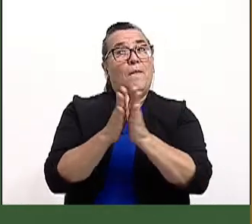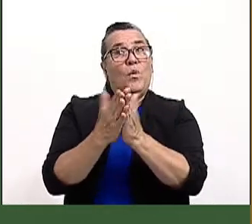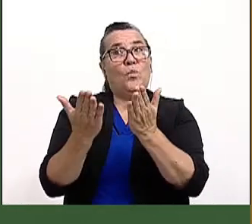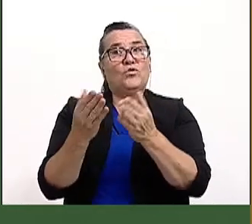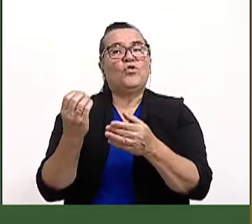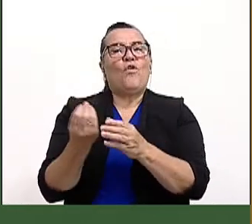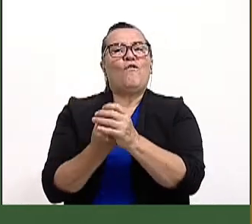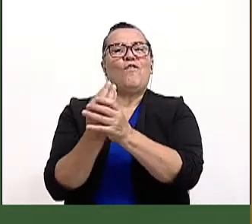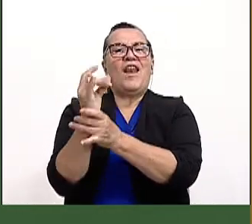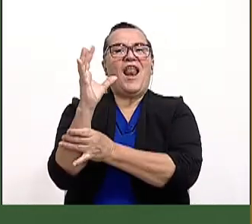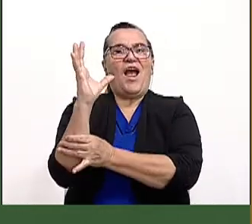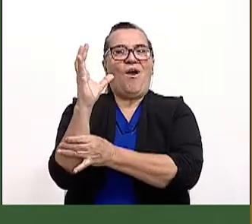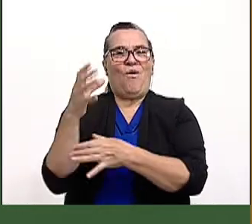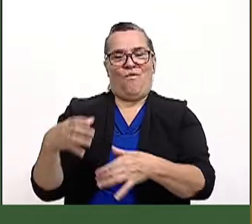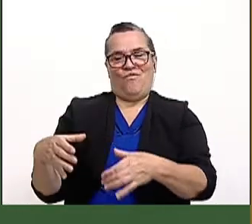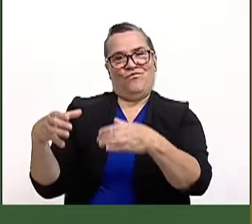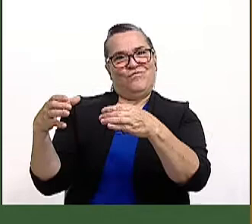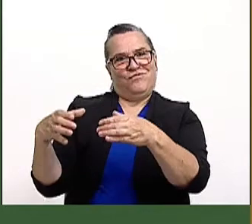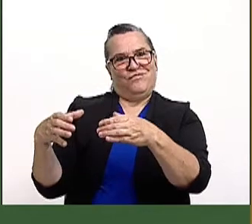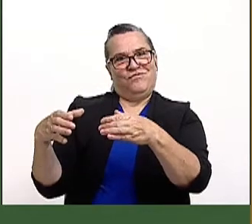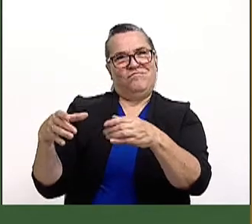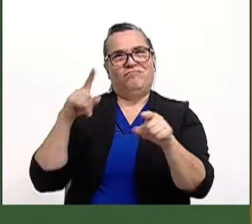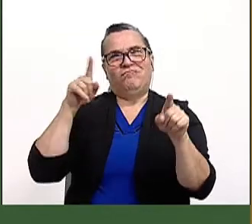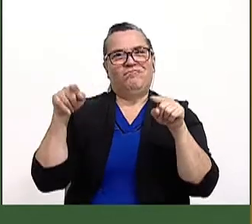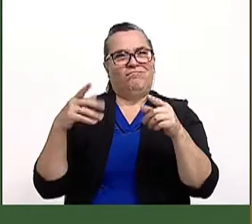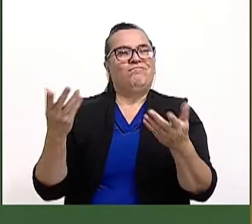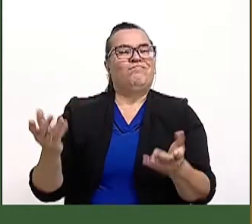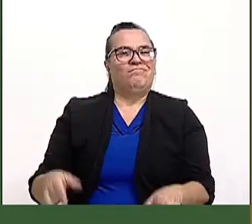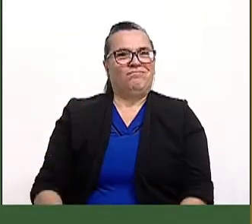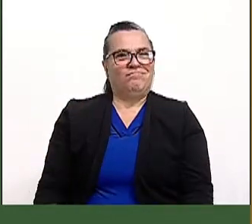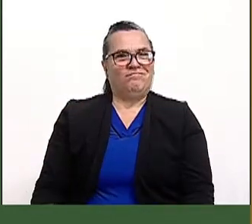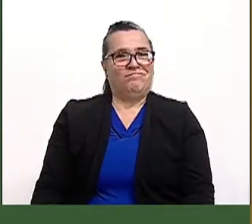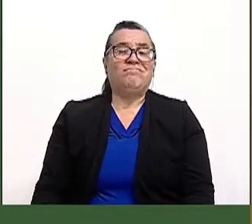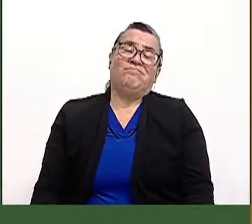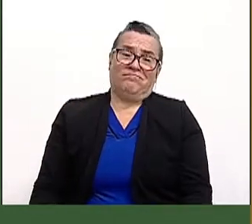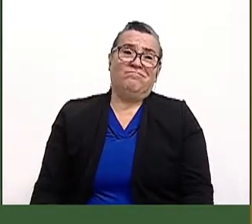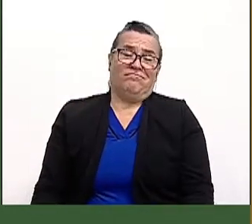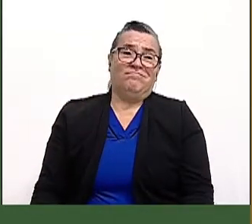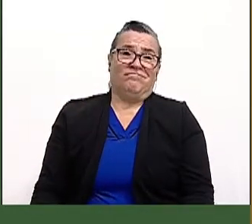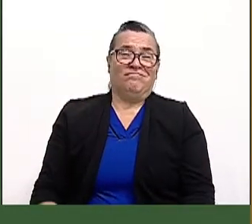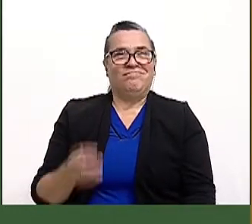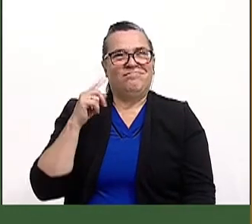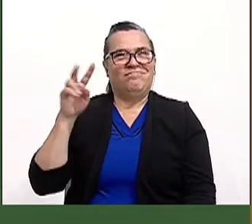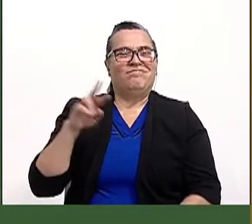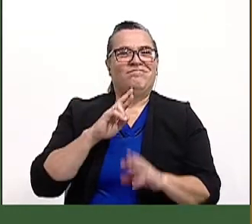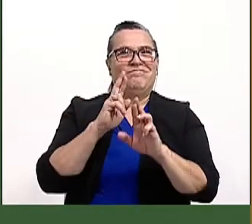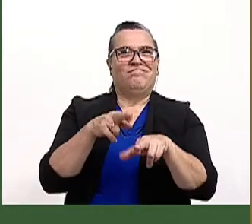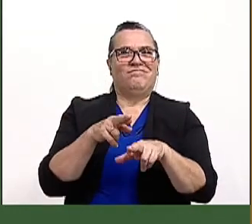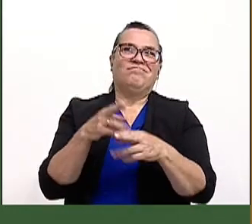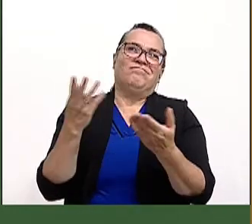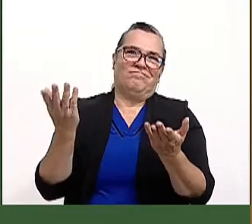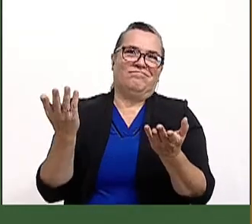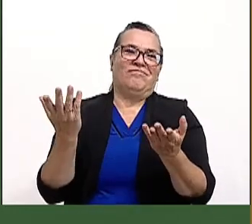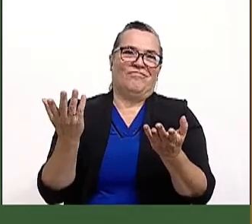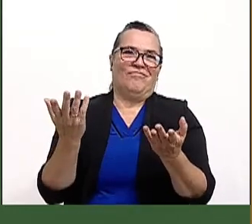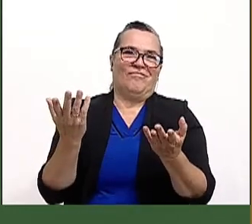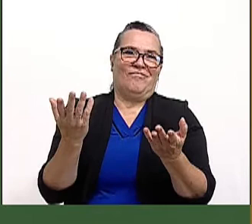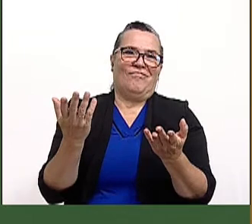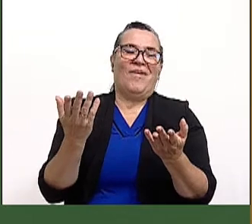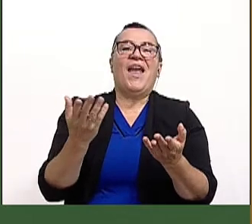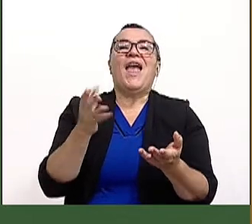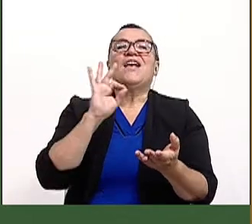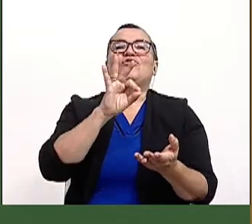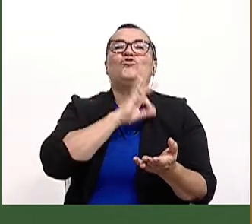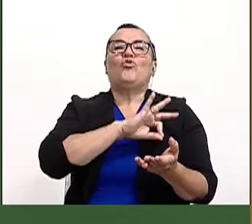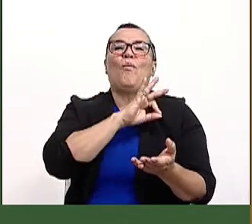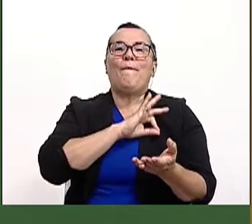or flowers? Think about it. Let's look at the answer. Very good. In